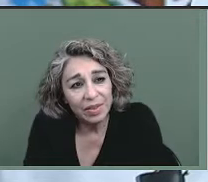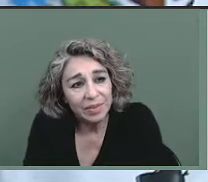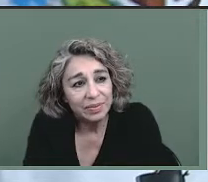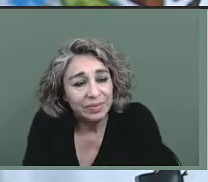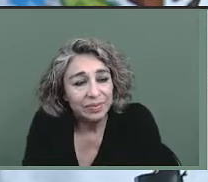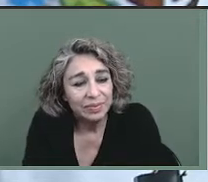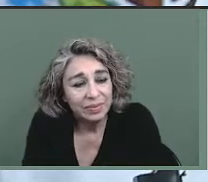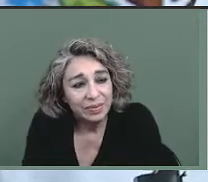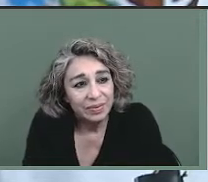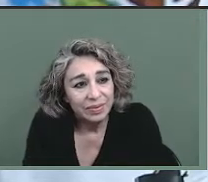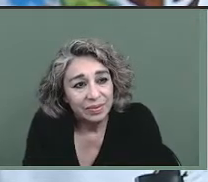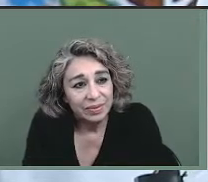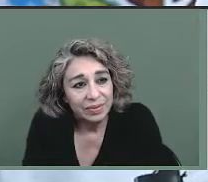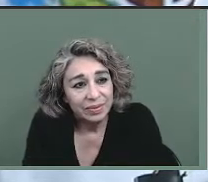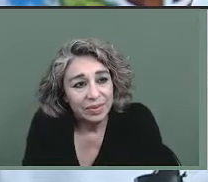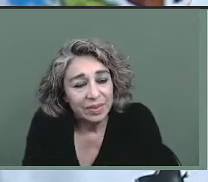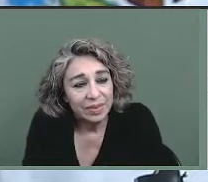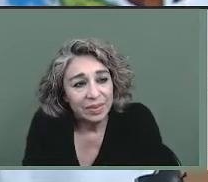health